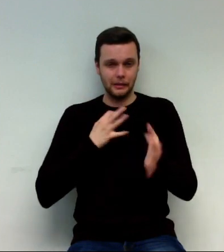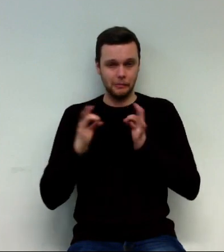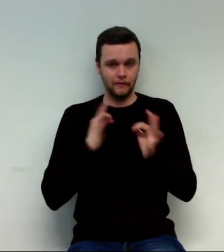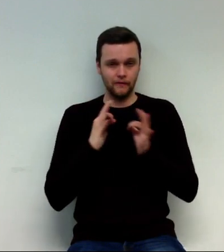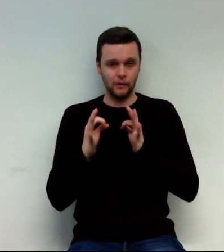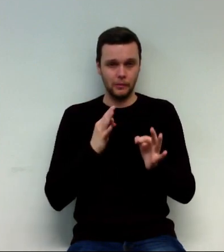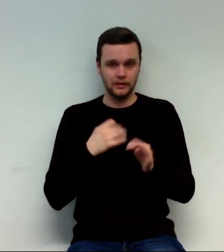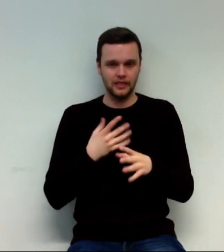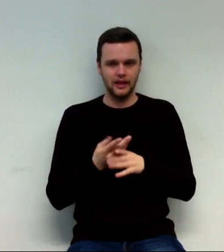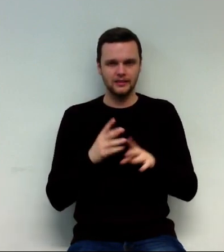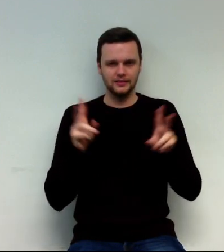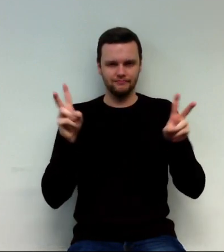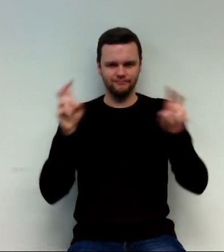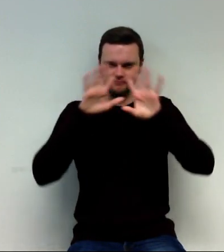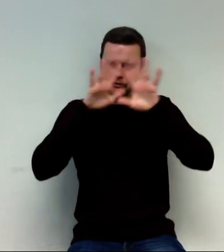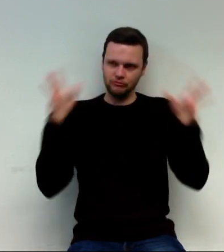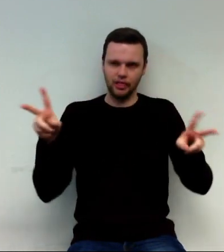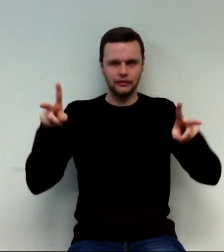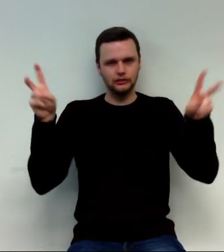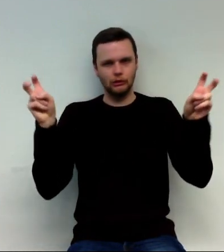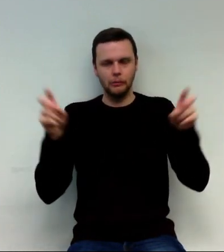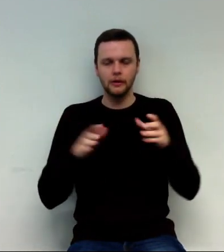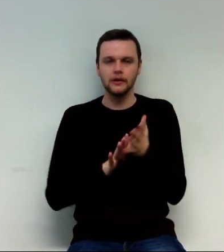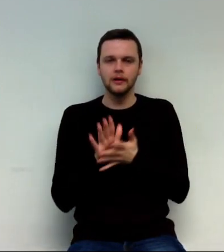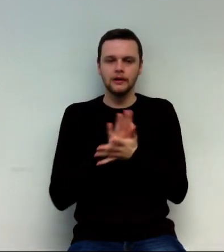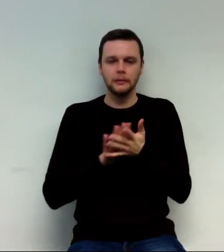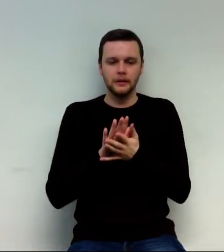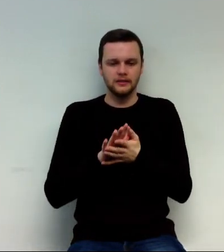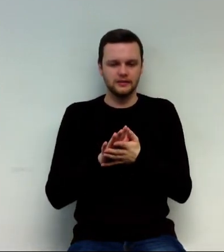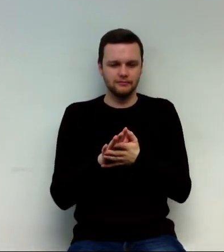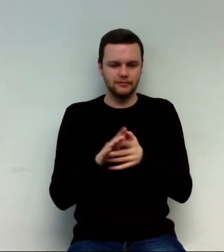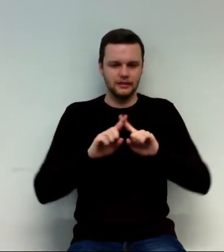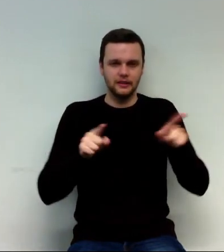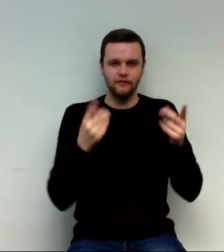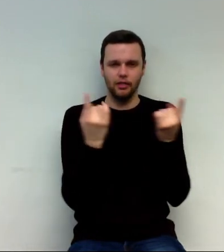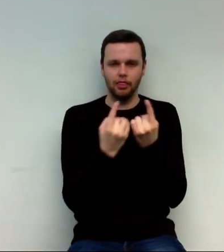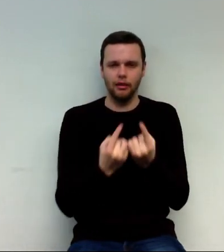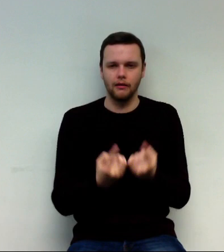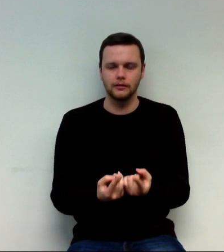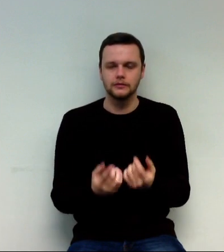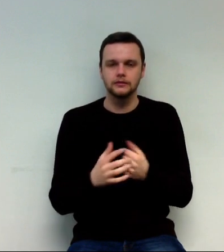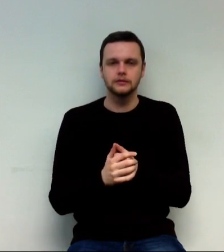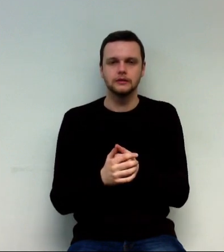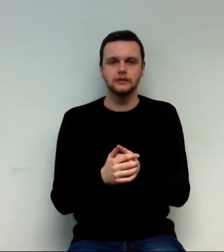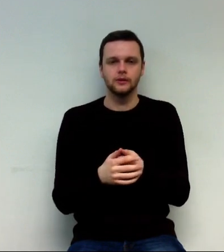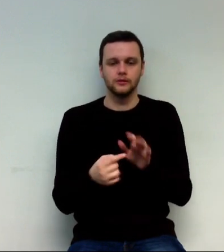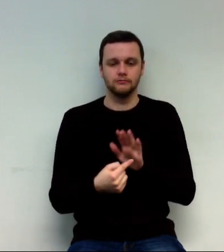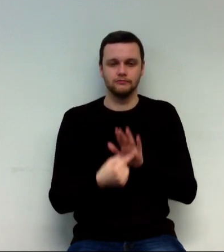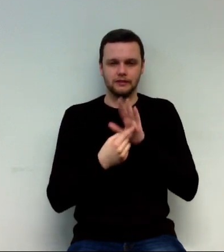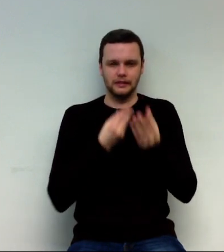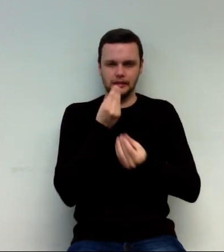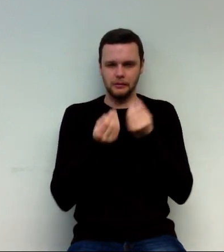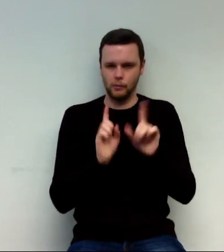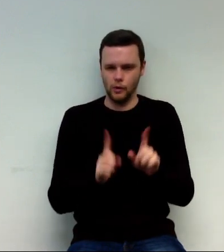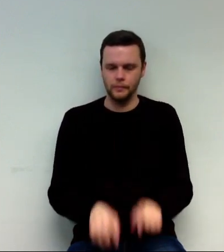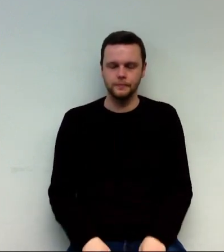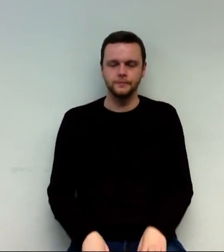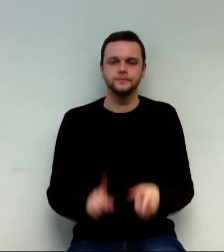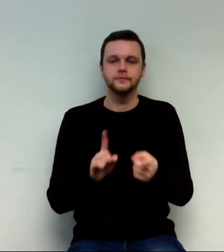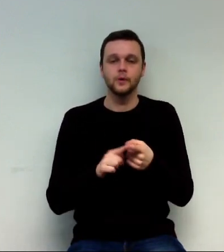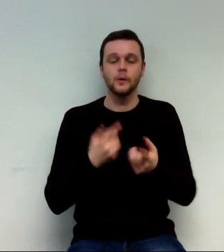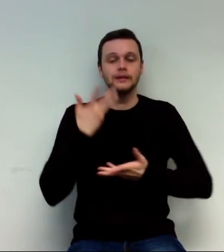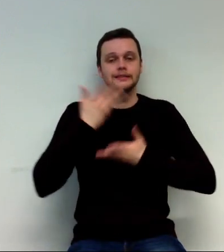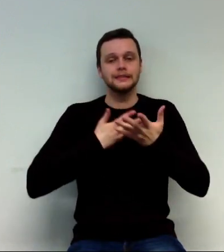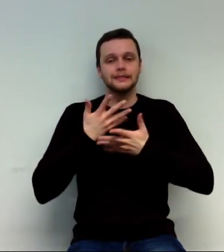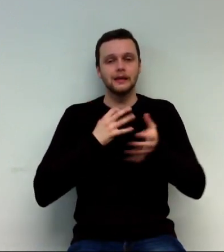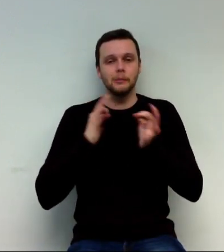the Fringe, it's a bit of an umbrella term. We mean a few different things, so it's worth highlighting what those are. So a sound